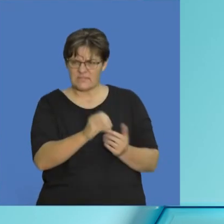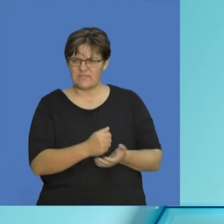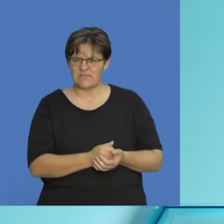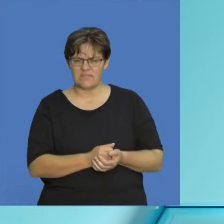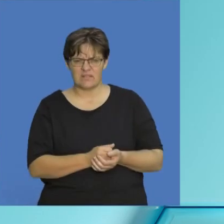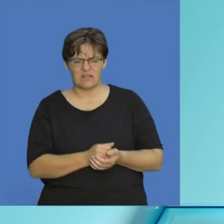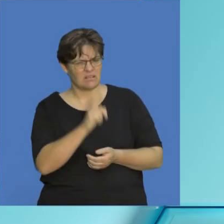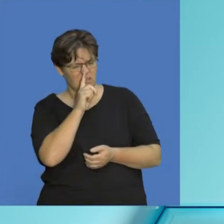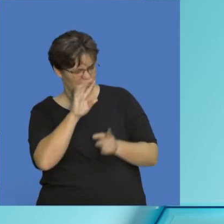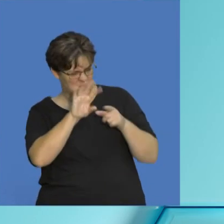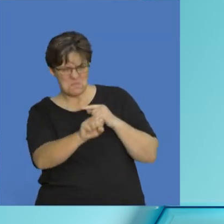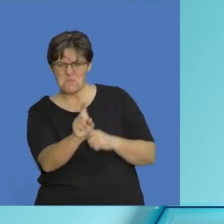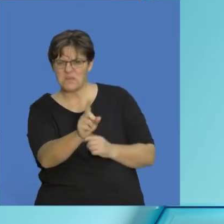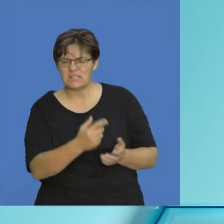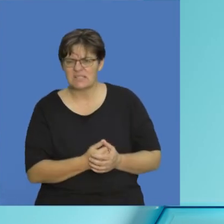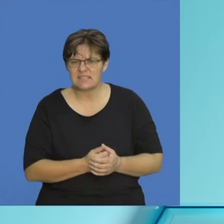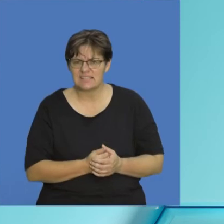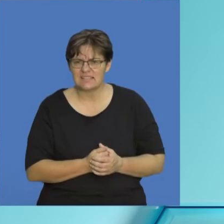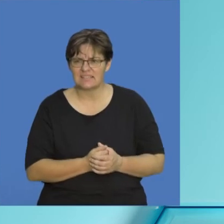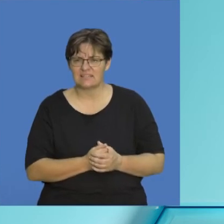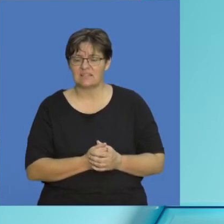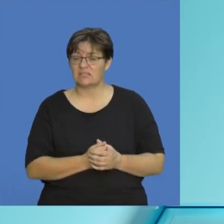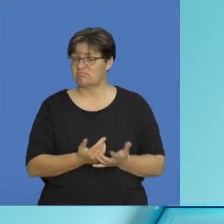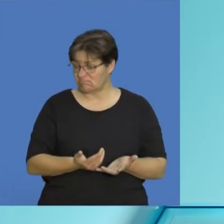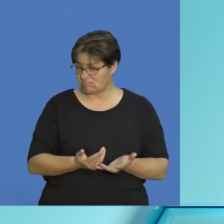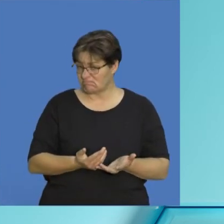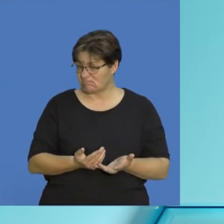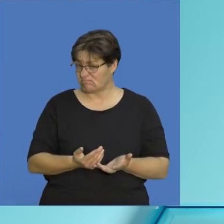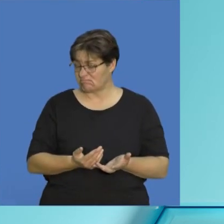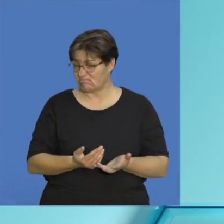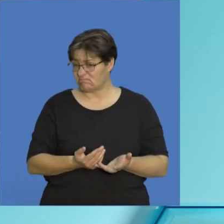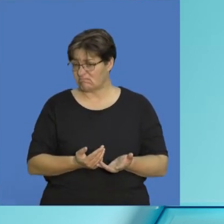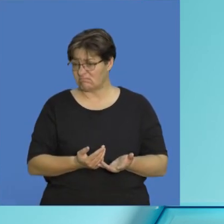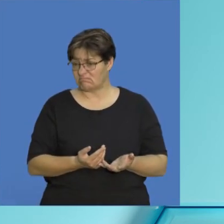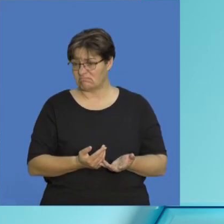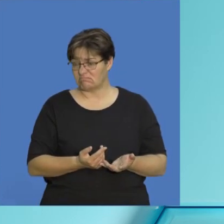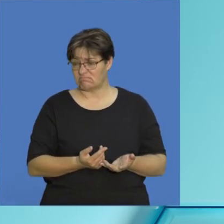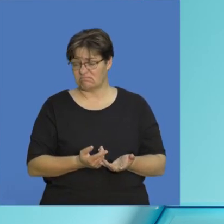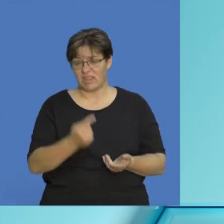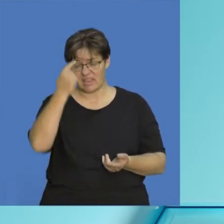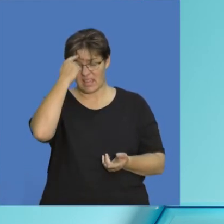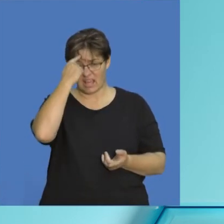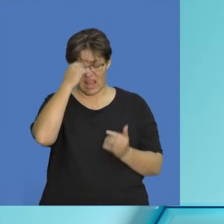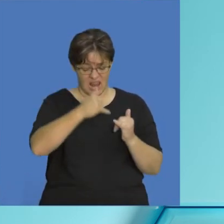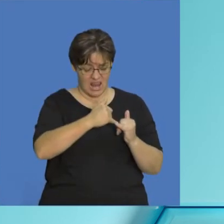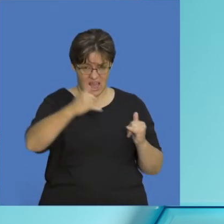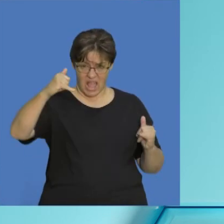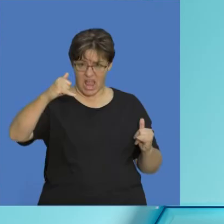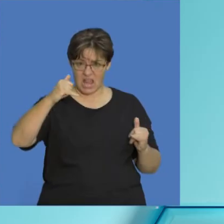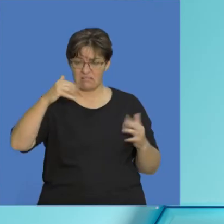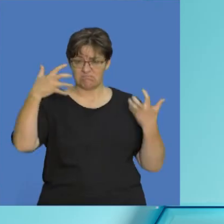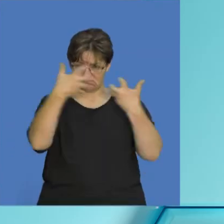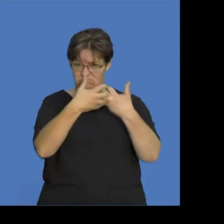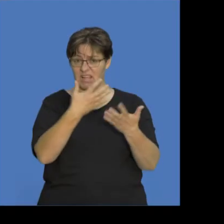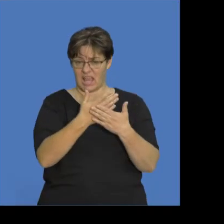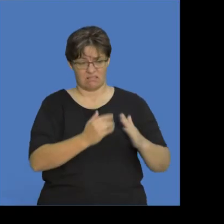they are kind of close together. What can we conclude about this? I think